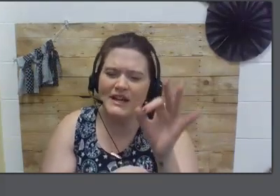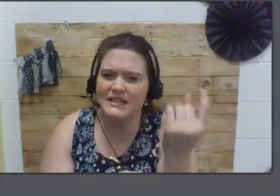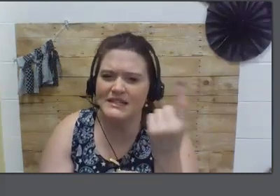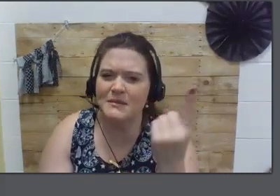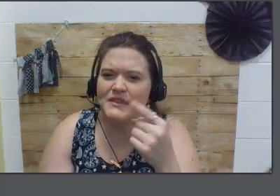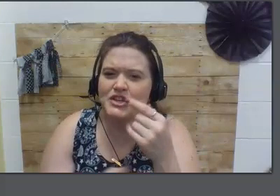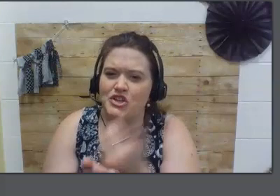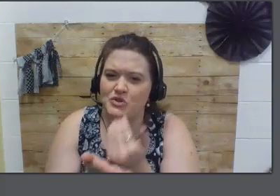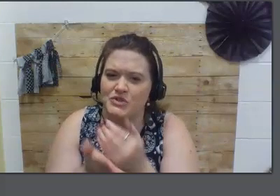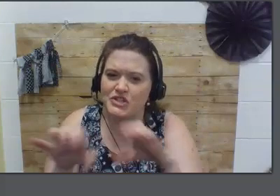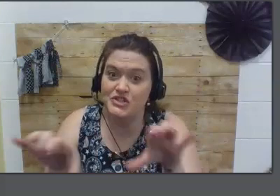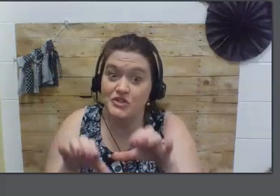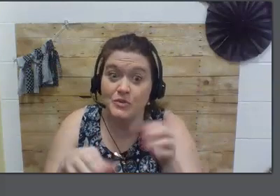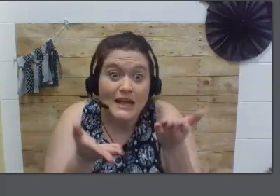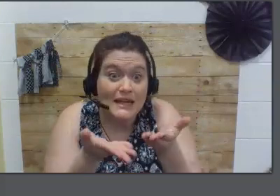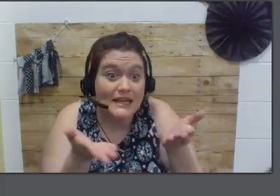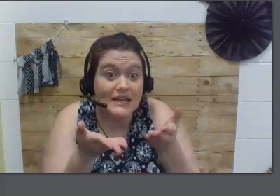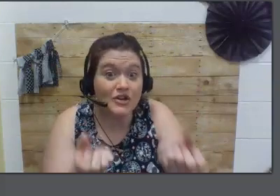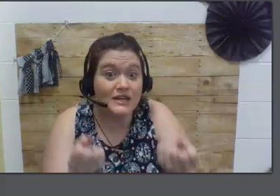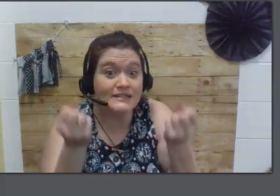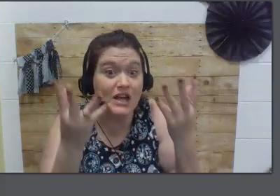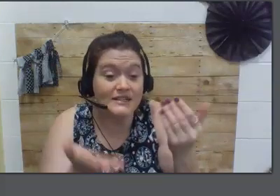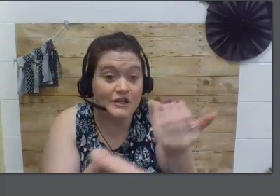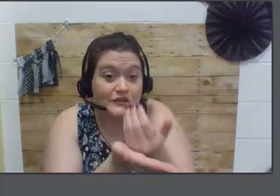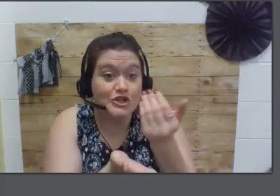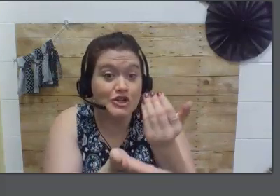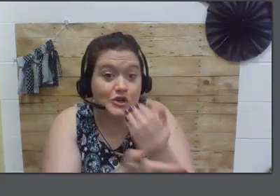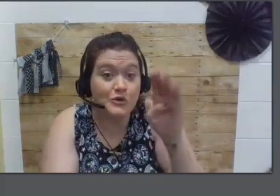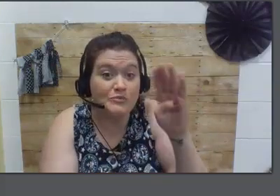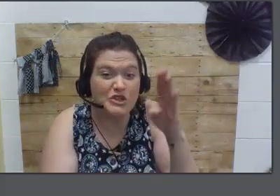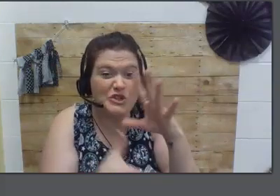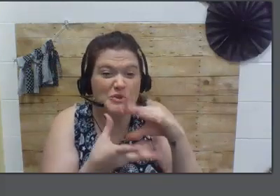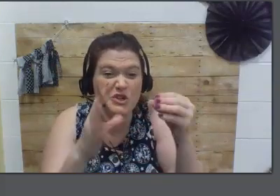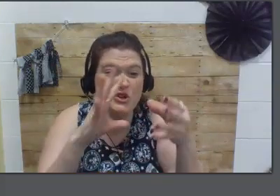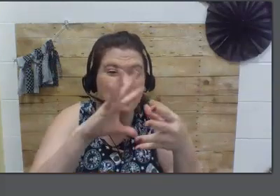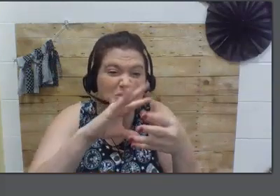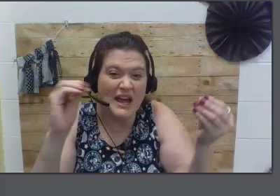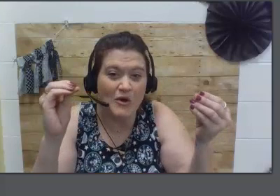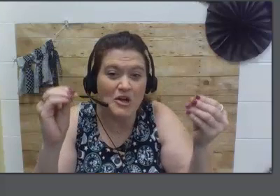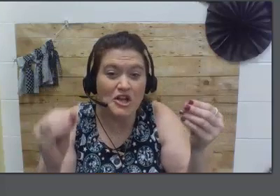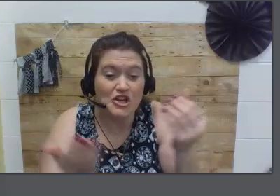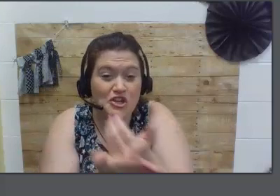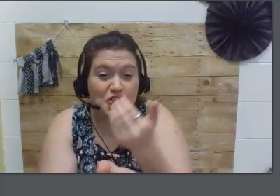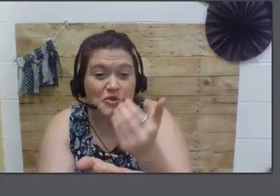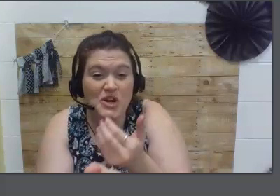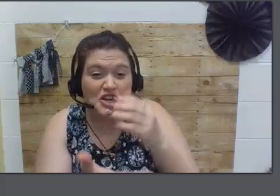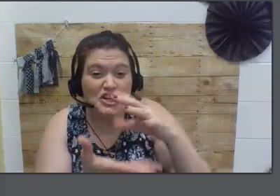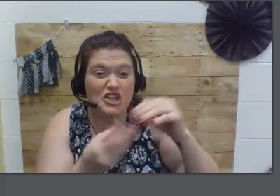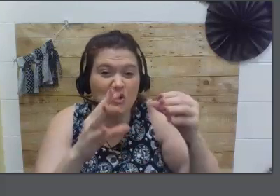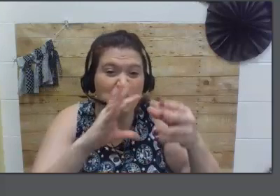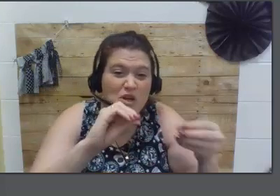We'll find it something new to do. Here is lots of new blue goo now.